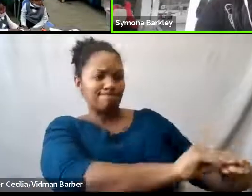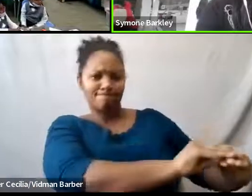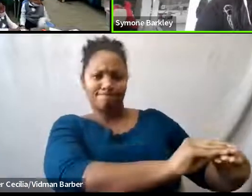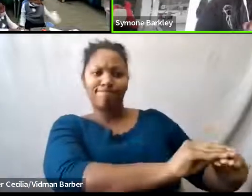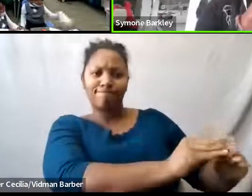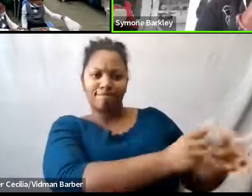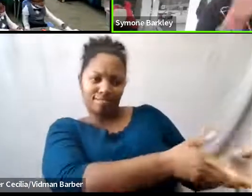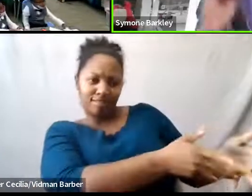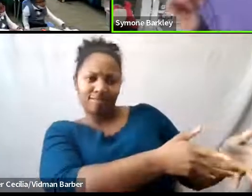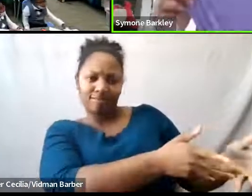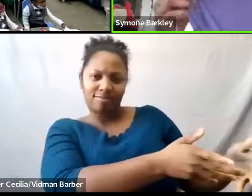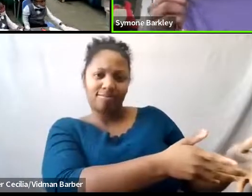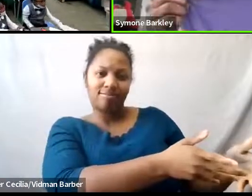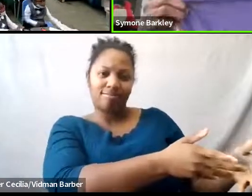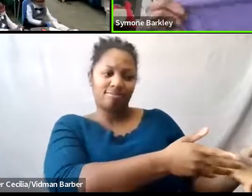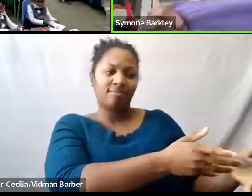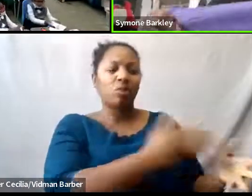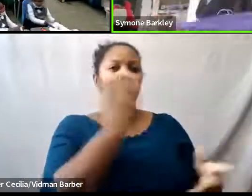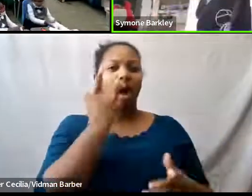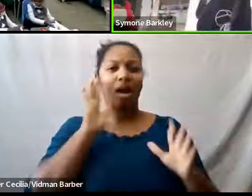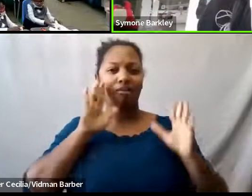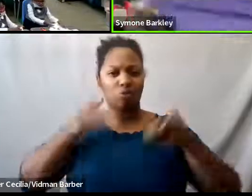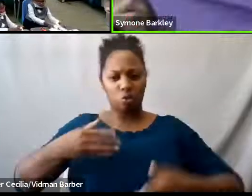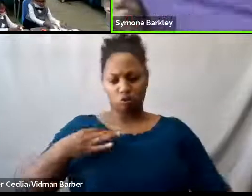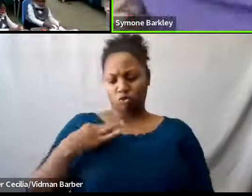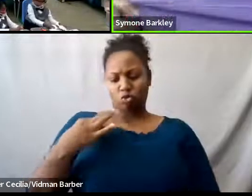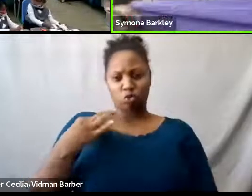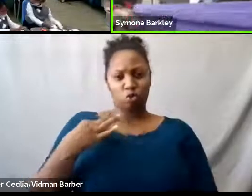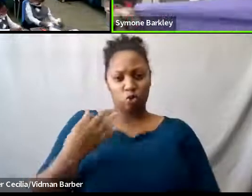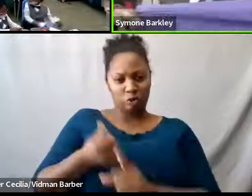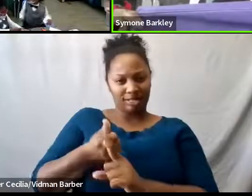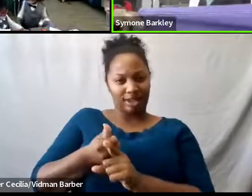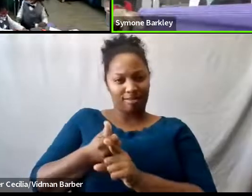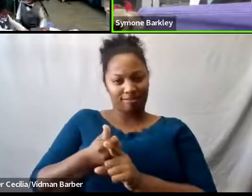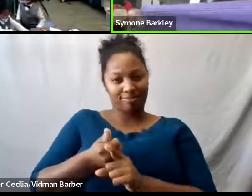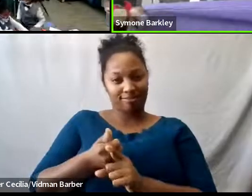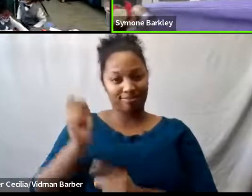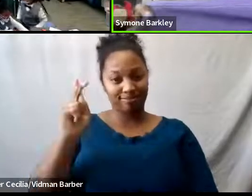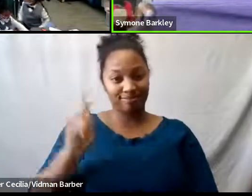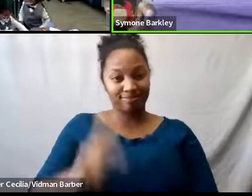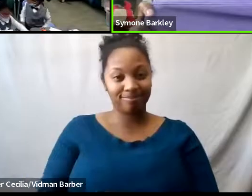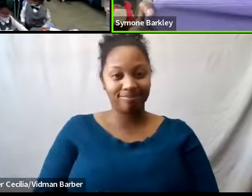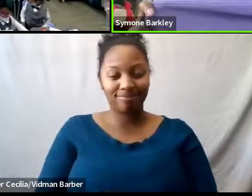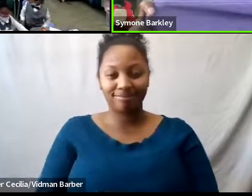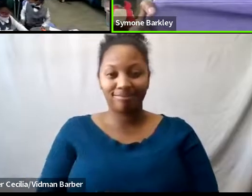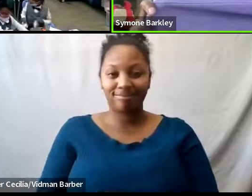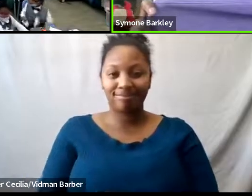use the shirt that we have. You won't need the sleeves for the next part.